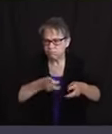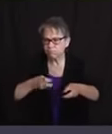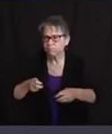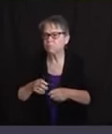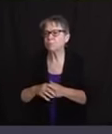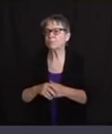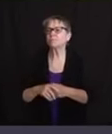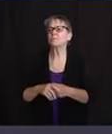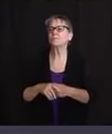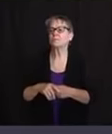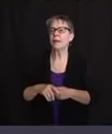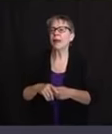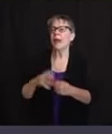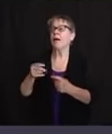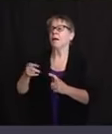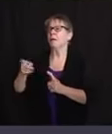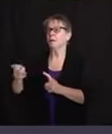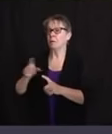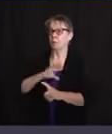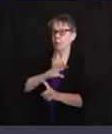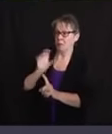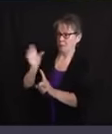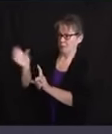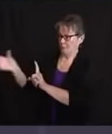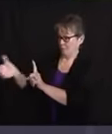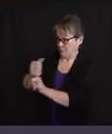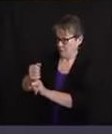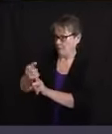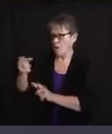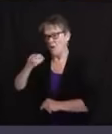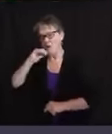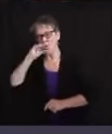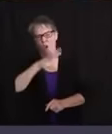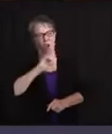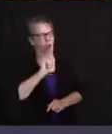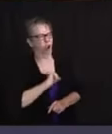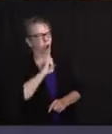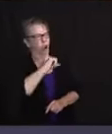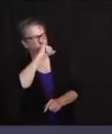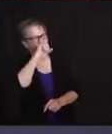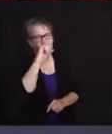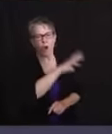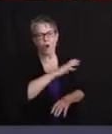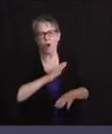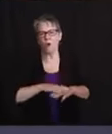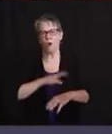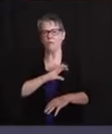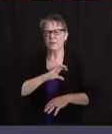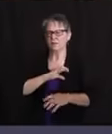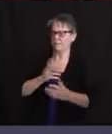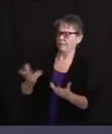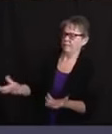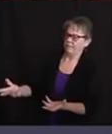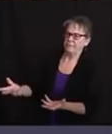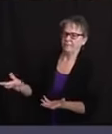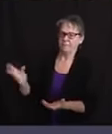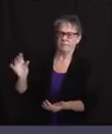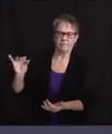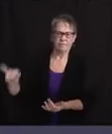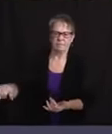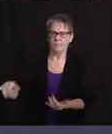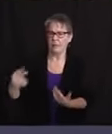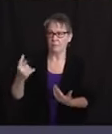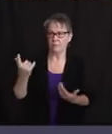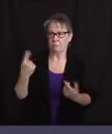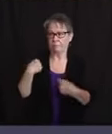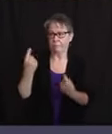mellow night, we'd say, Governor. Thank you. May it always be that way. Thank you for that. Martel, we're going to start over here